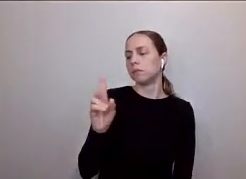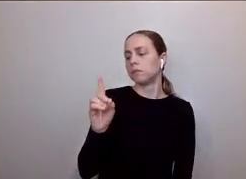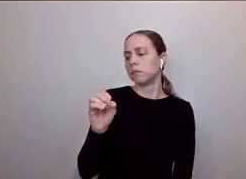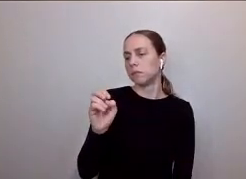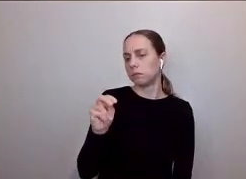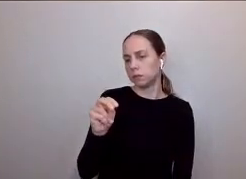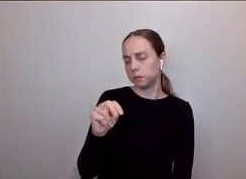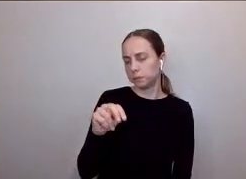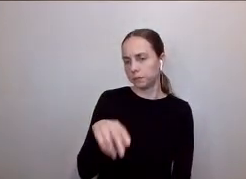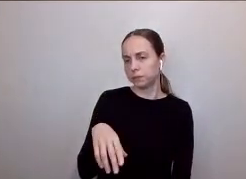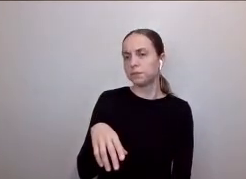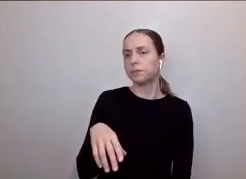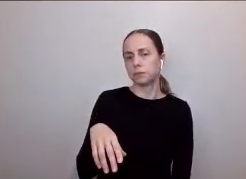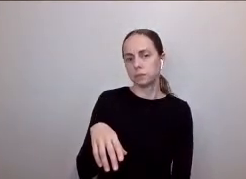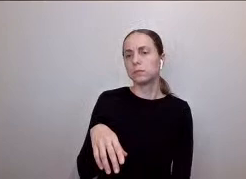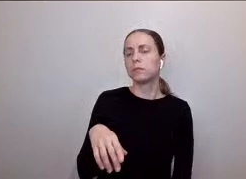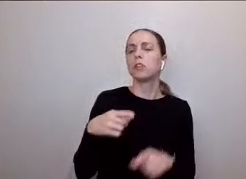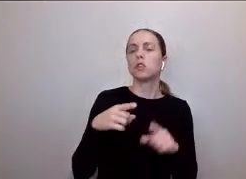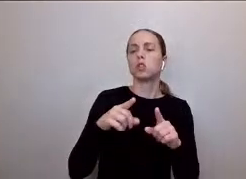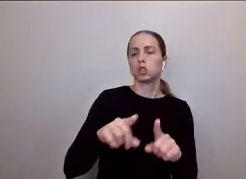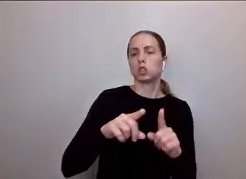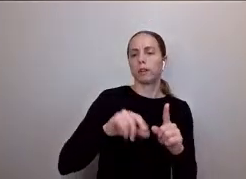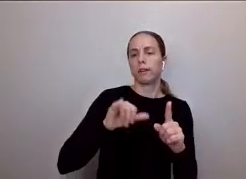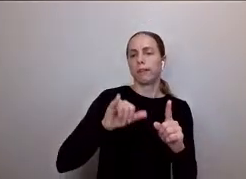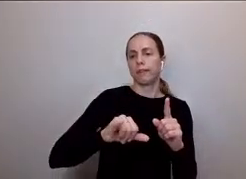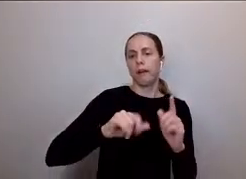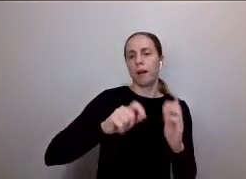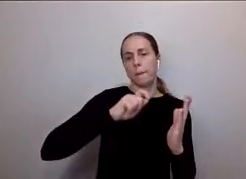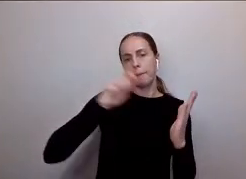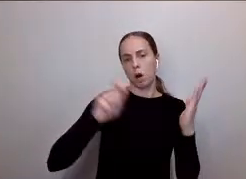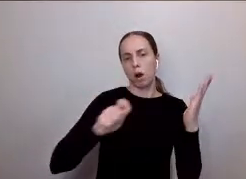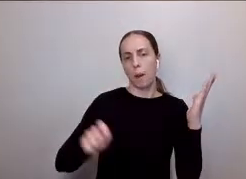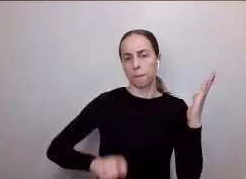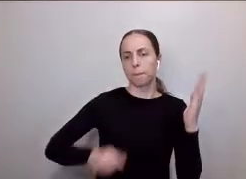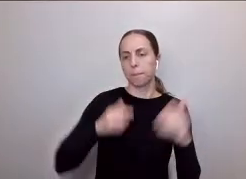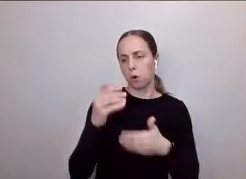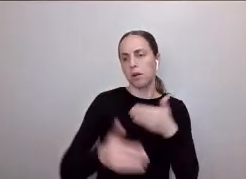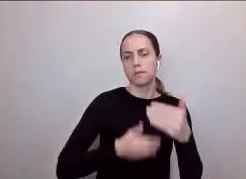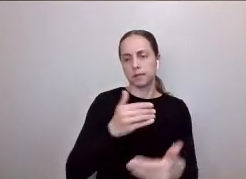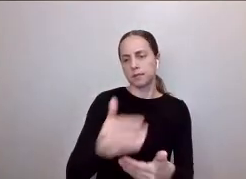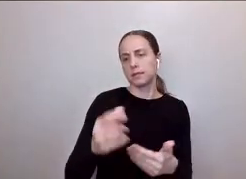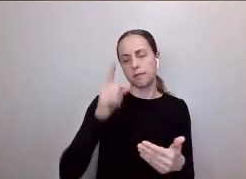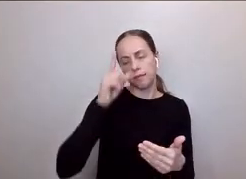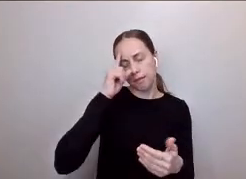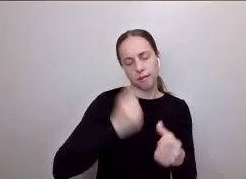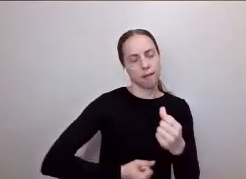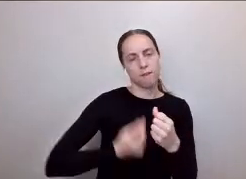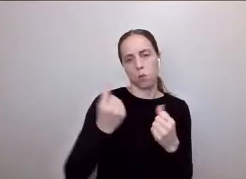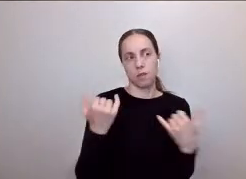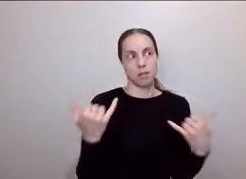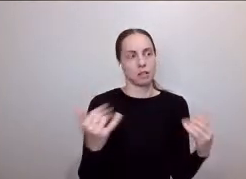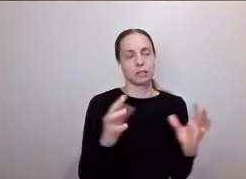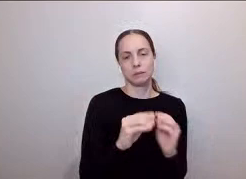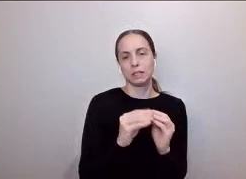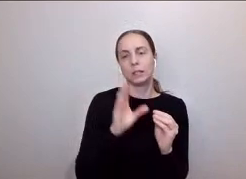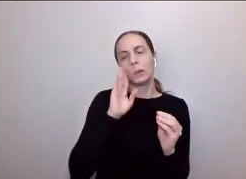during the markup process, I think everybody in this meeting will remember it as